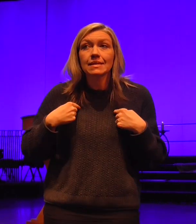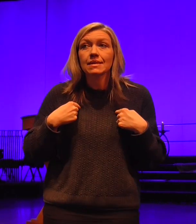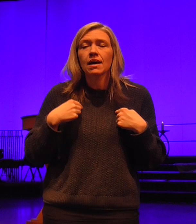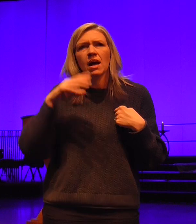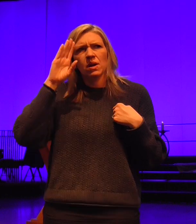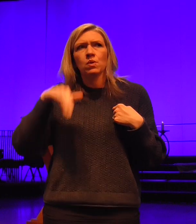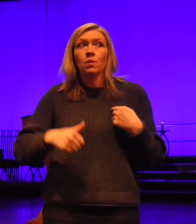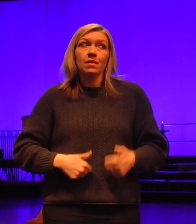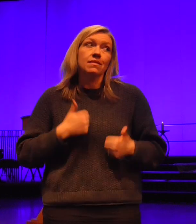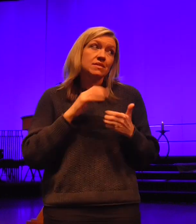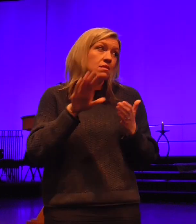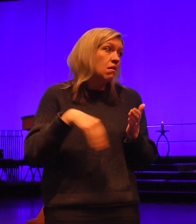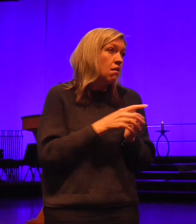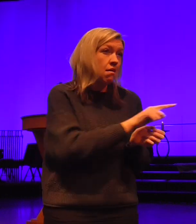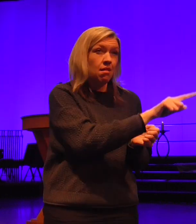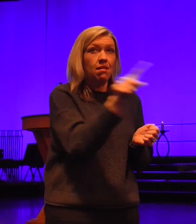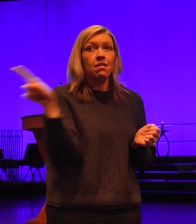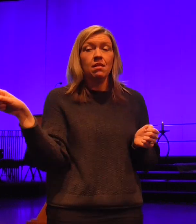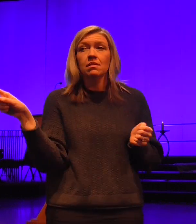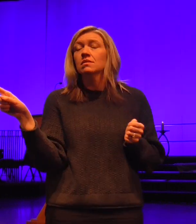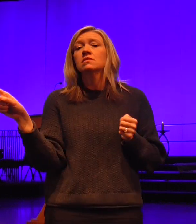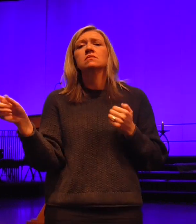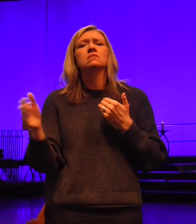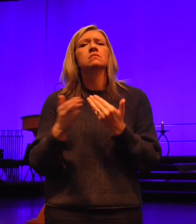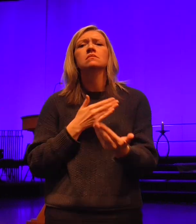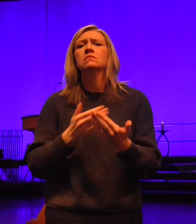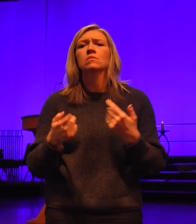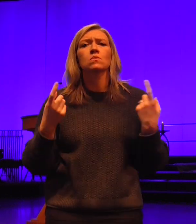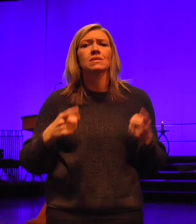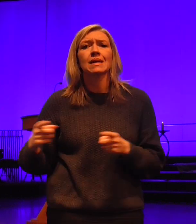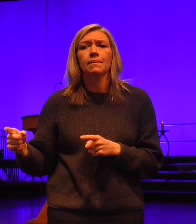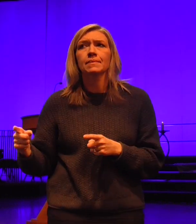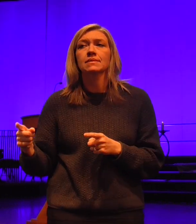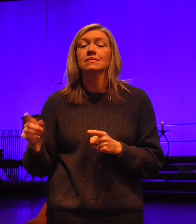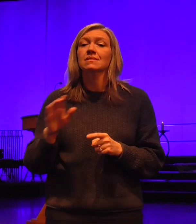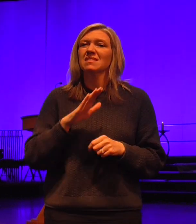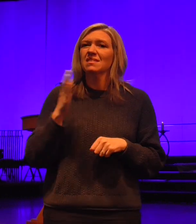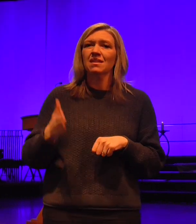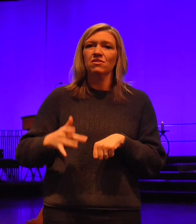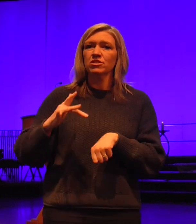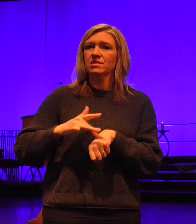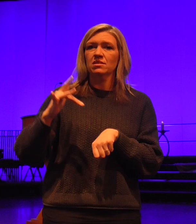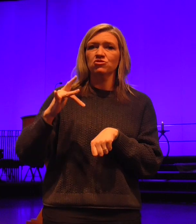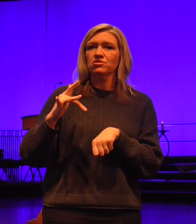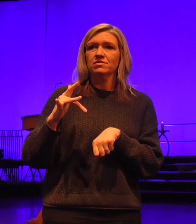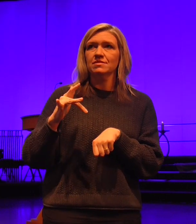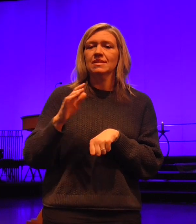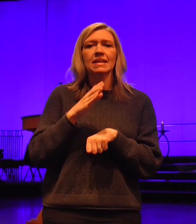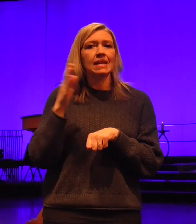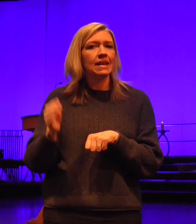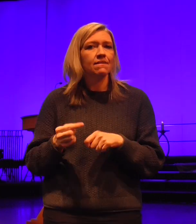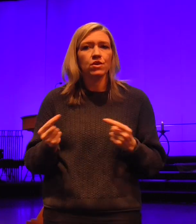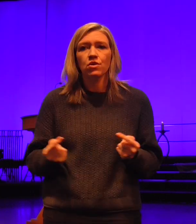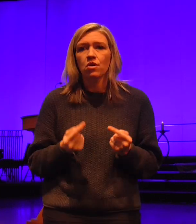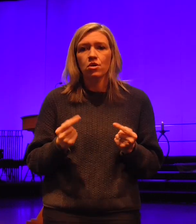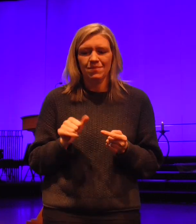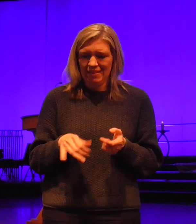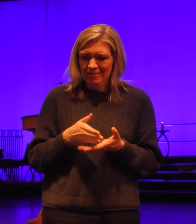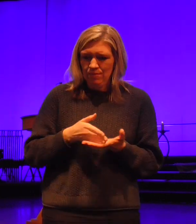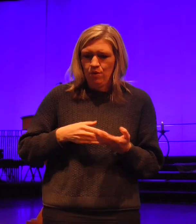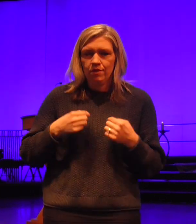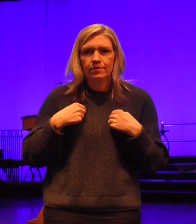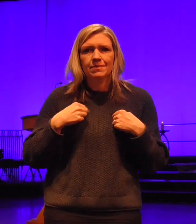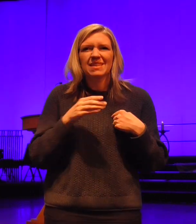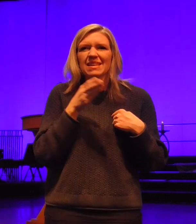lives in all of us, that despite what has happened, has never been touched, has never been harmed, has never